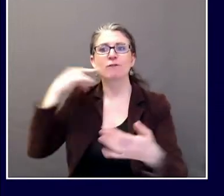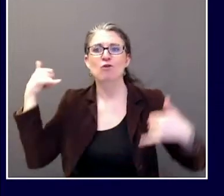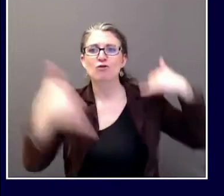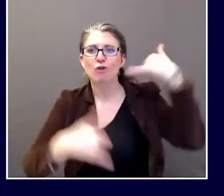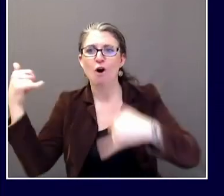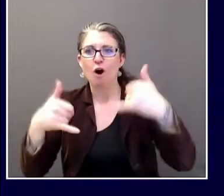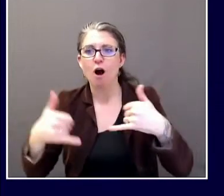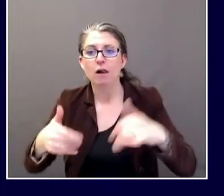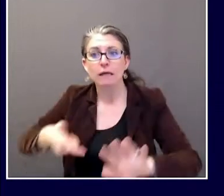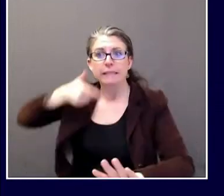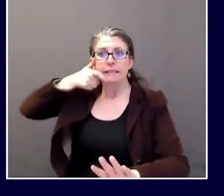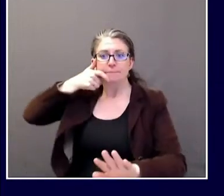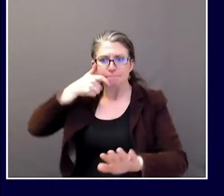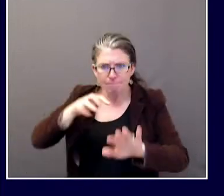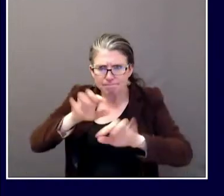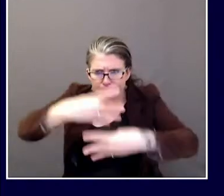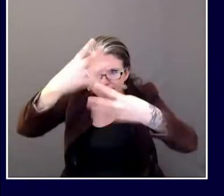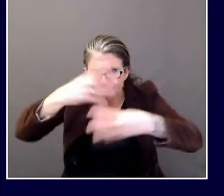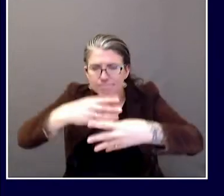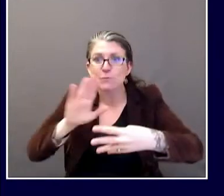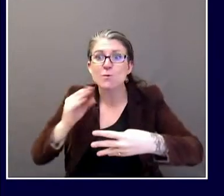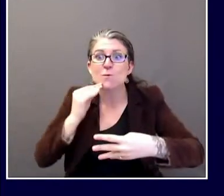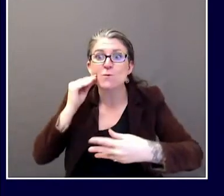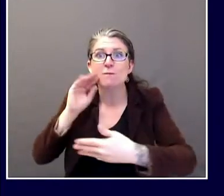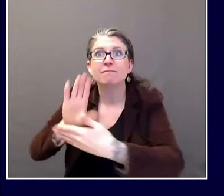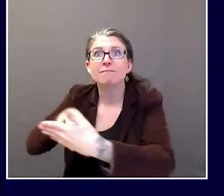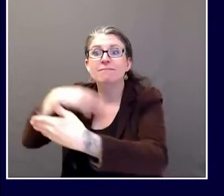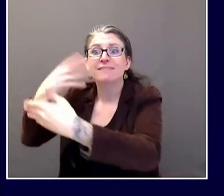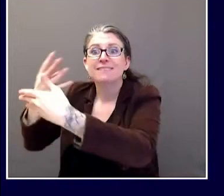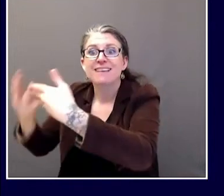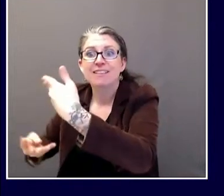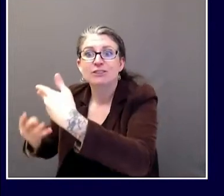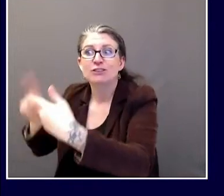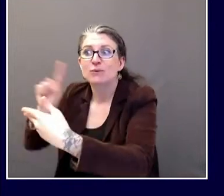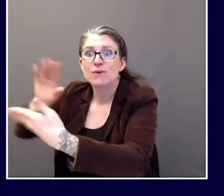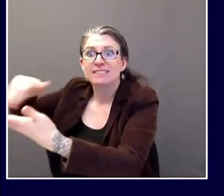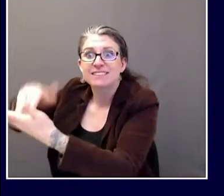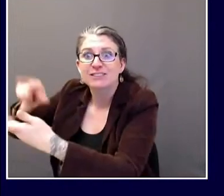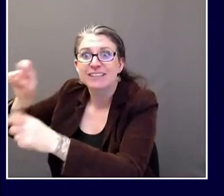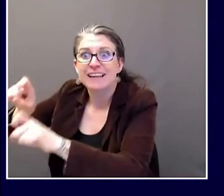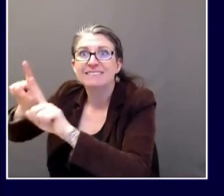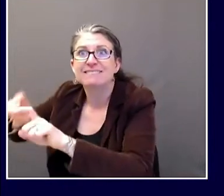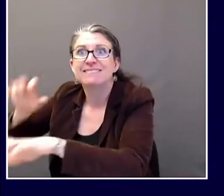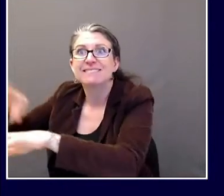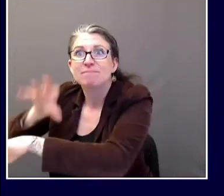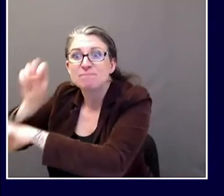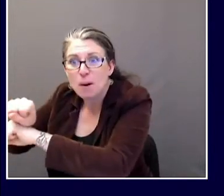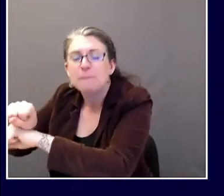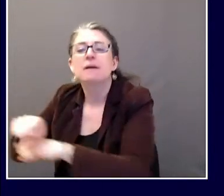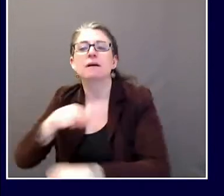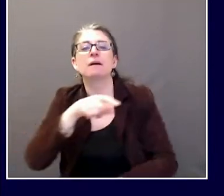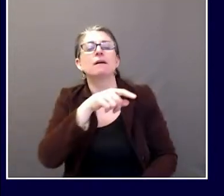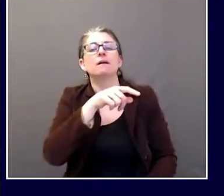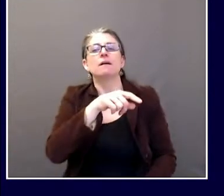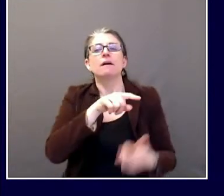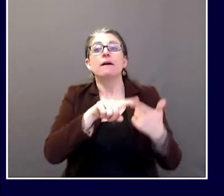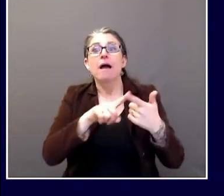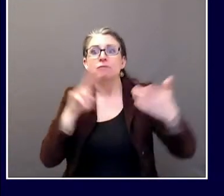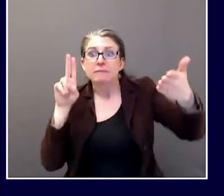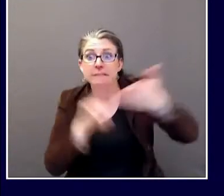you have any kind of a timeline for when that might be operational? Probably around that same timeline, Kevin, probably a couple of